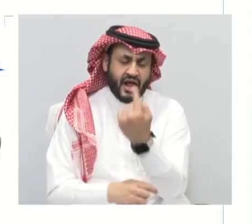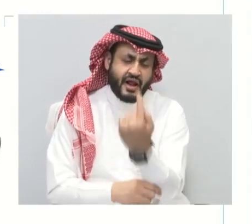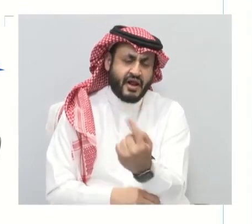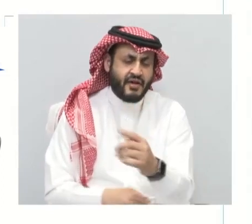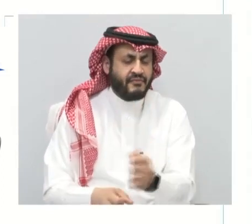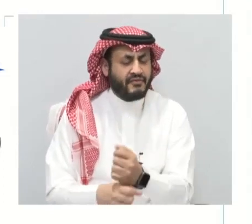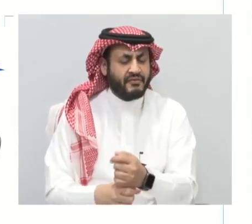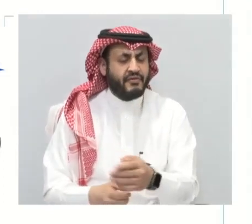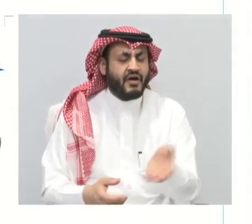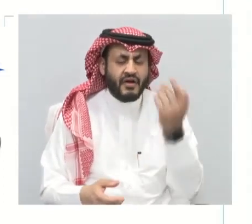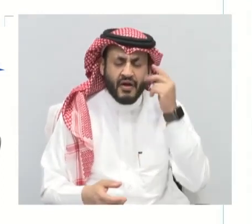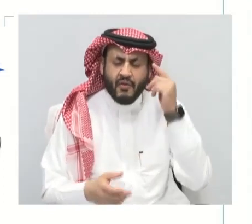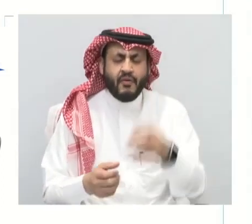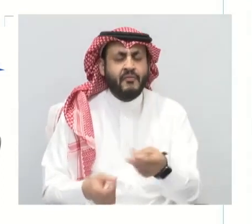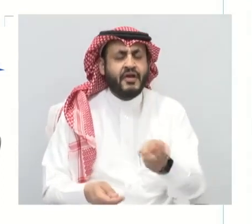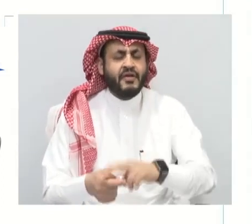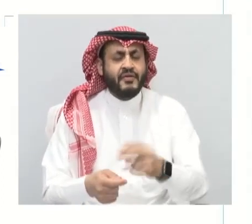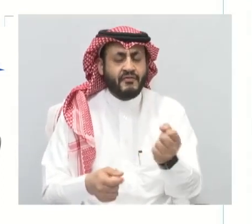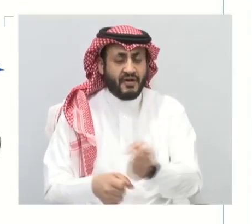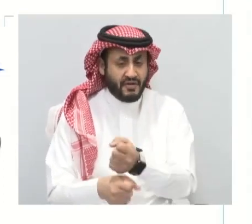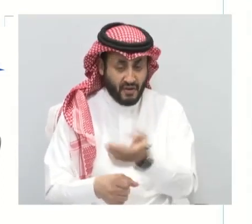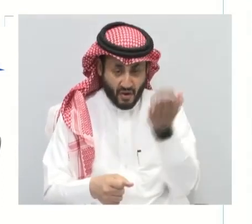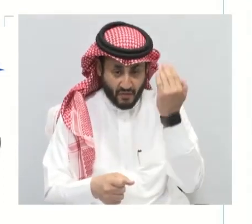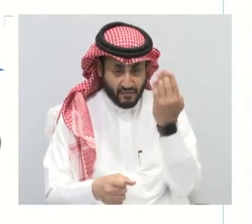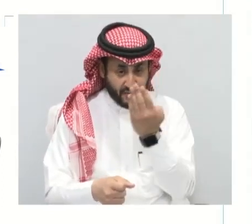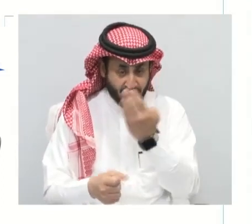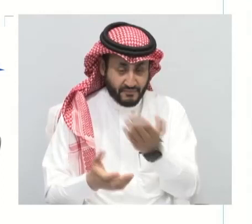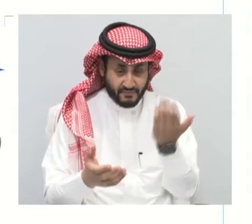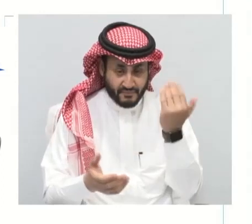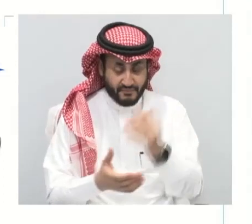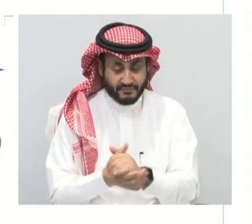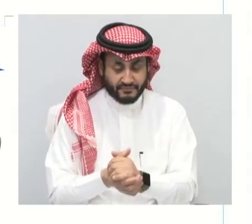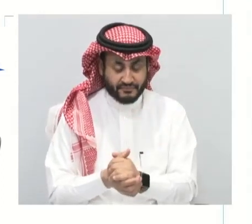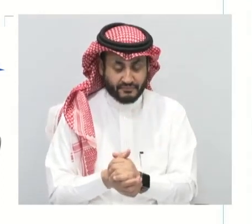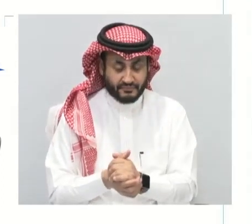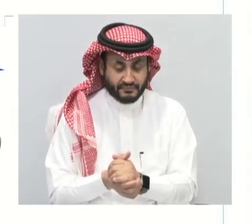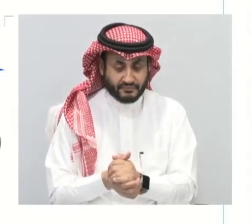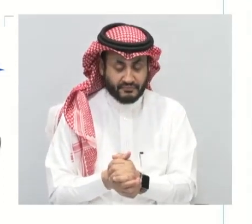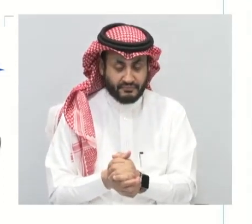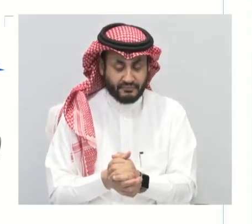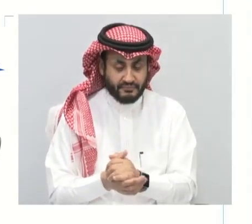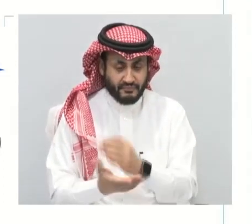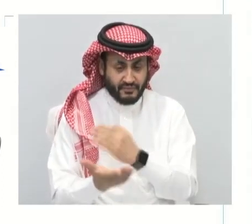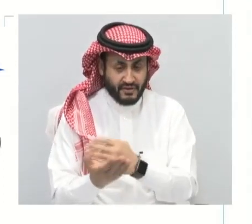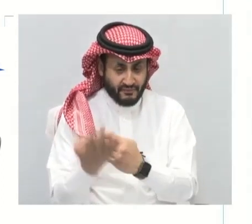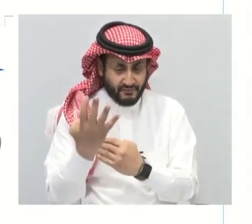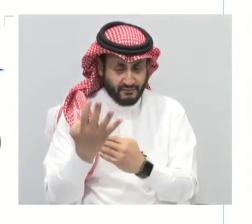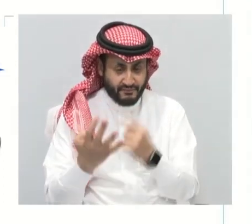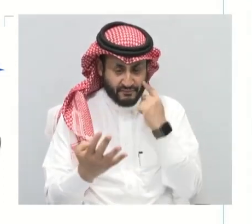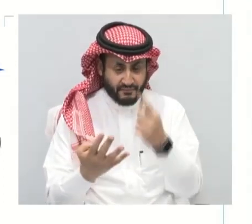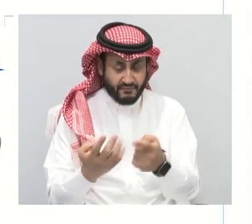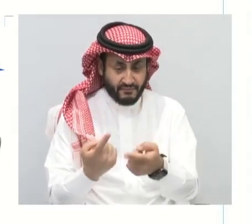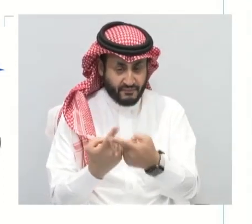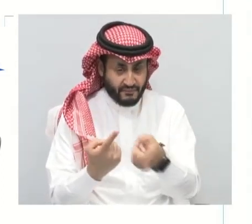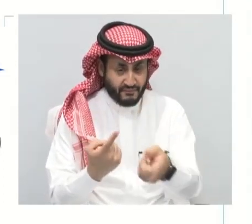that favor? Lots of things, we read them in four or five notes, as you can see here. This